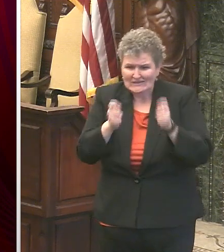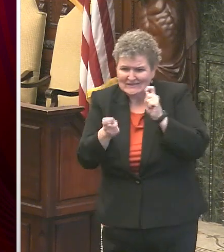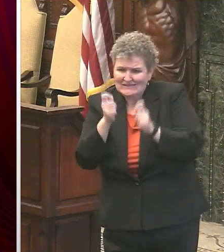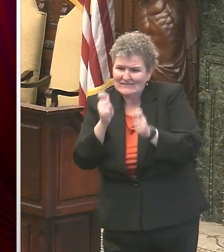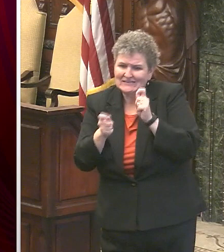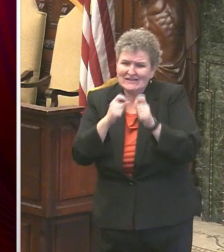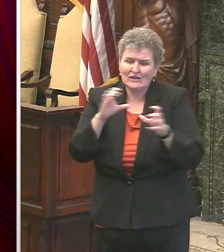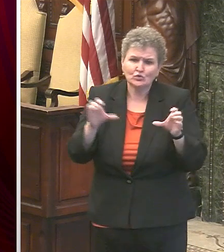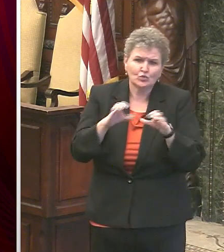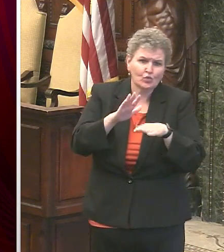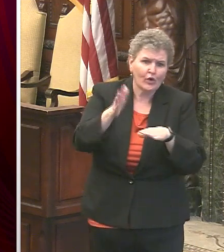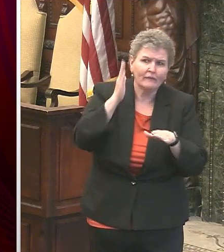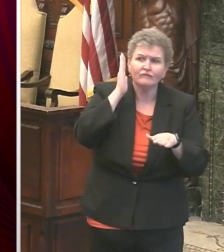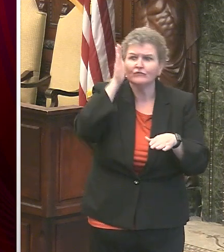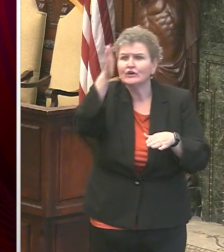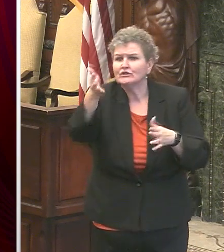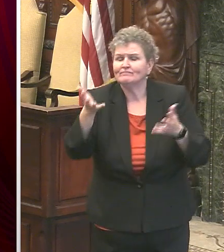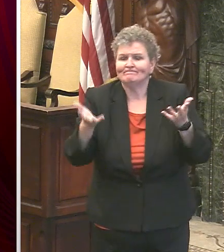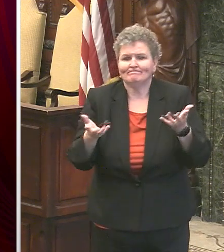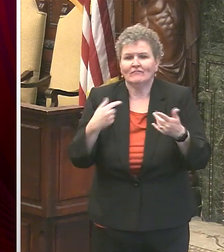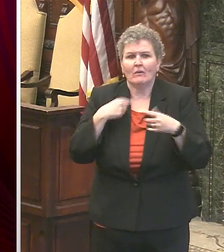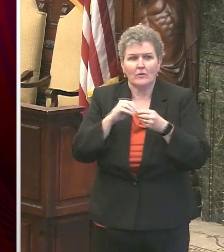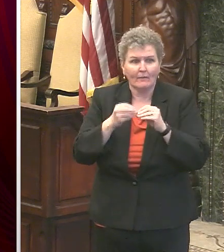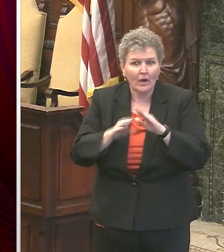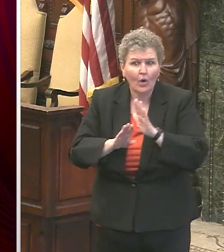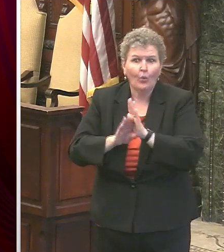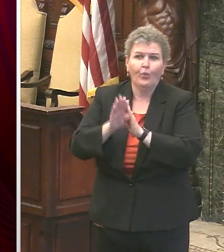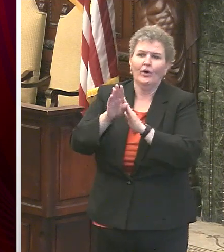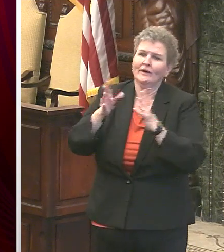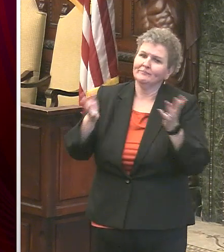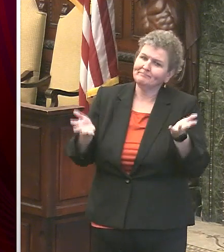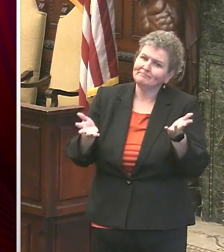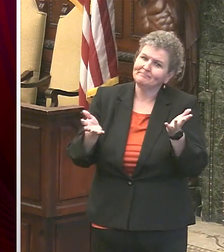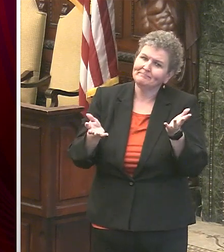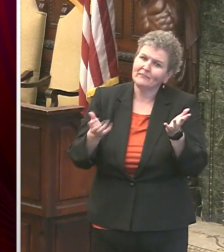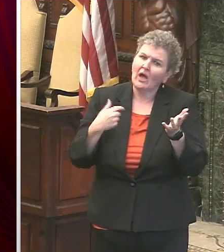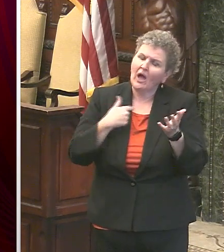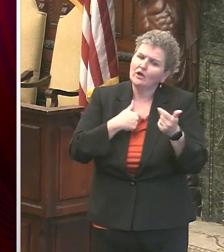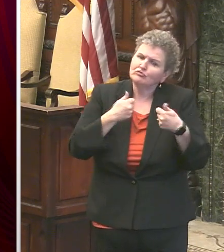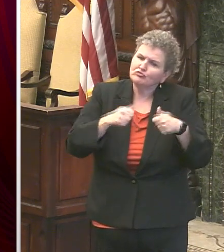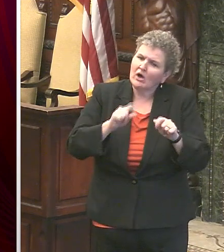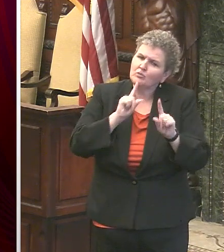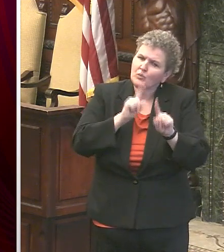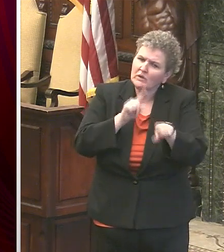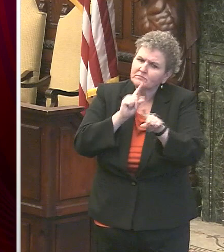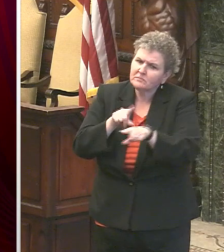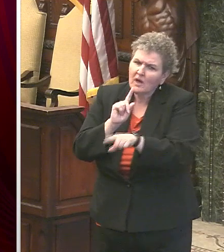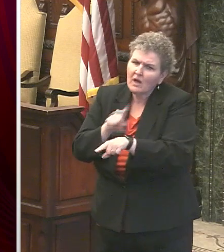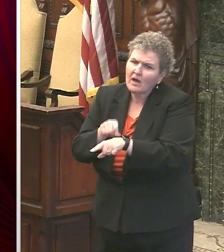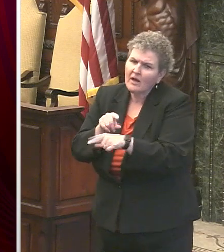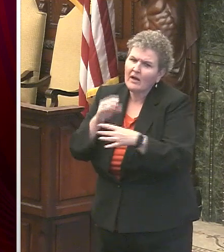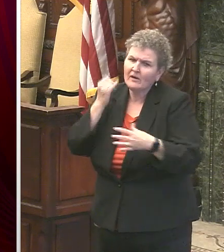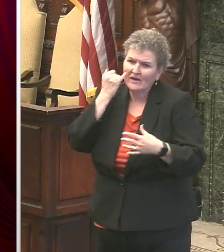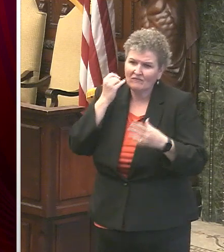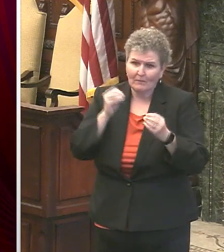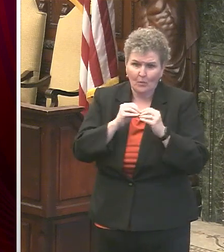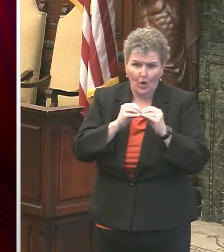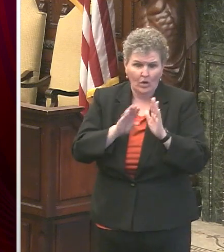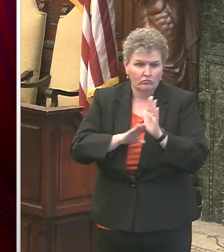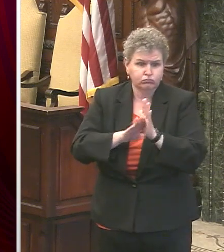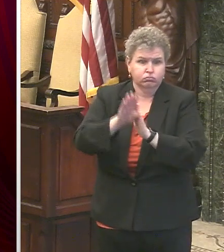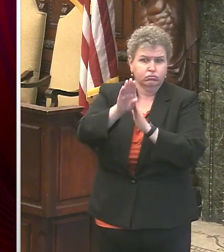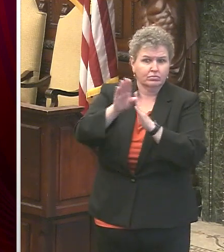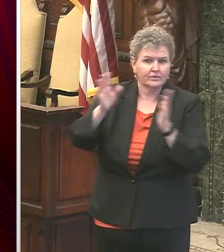in the future if things continue to get worse, but we will try to respond if we feel like there's substantial increases. And